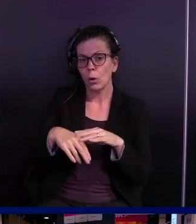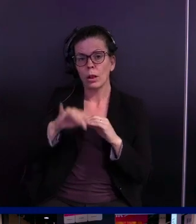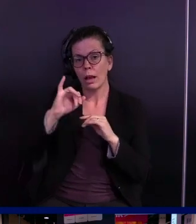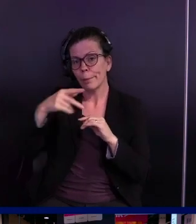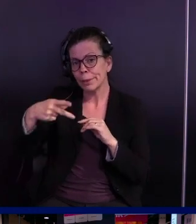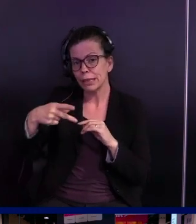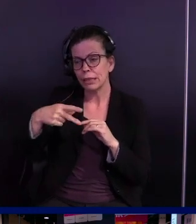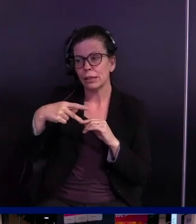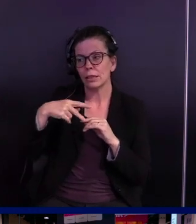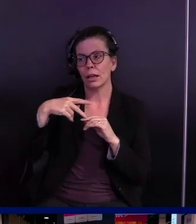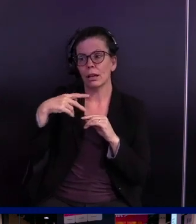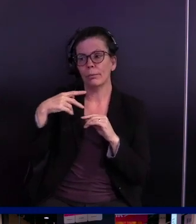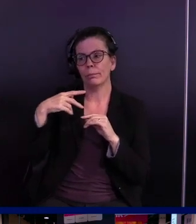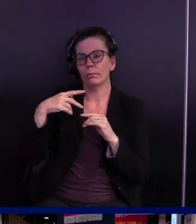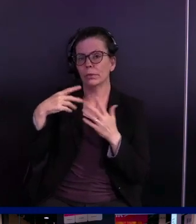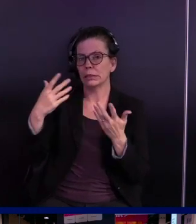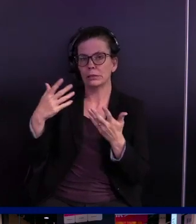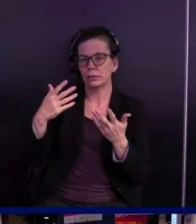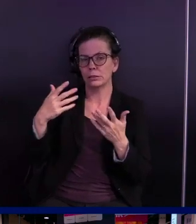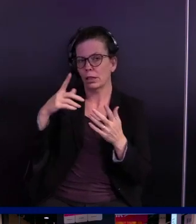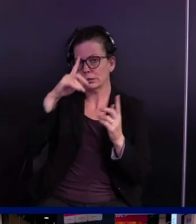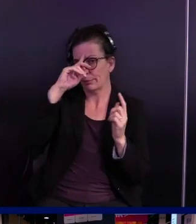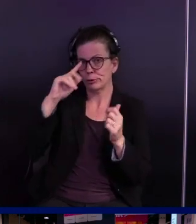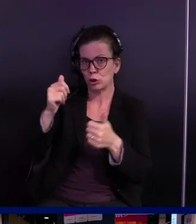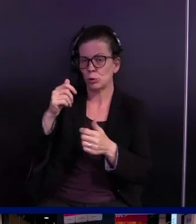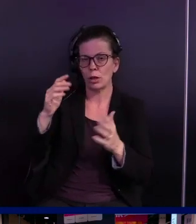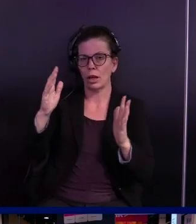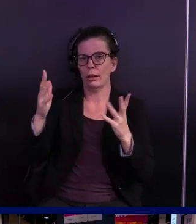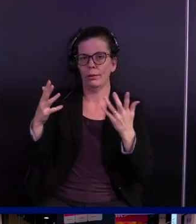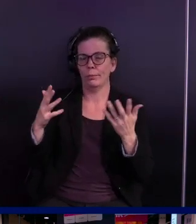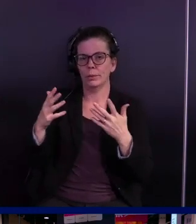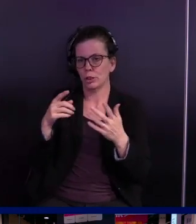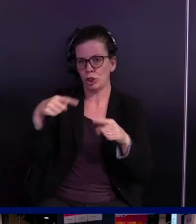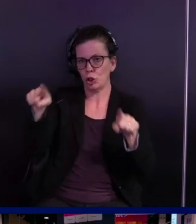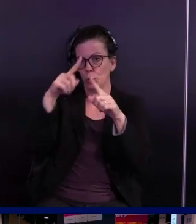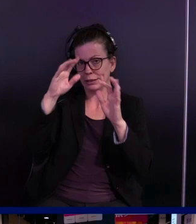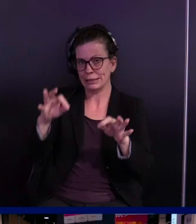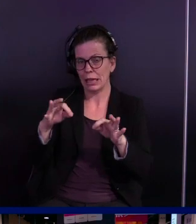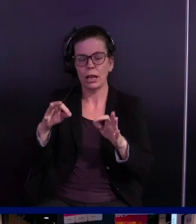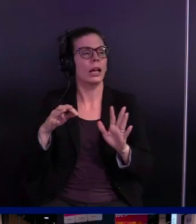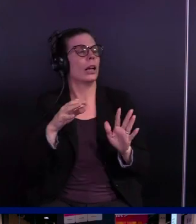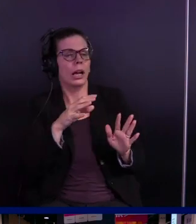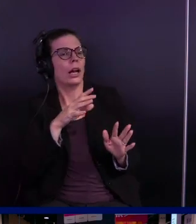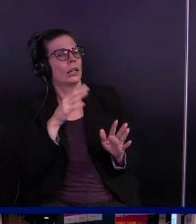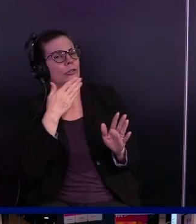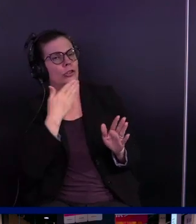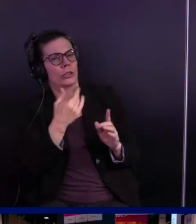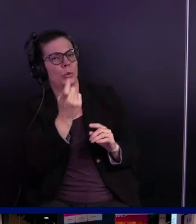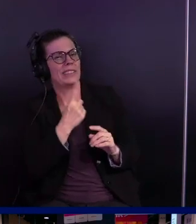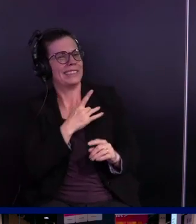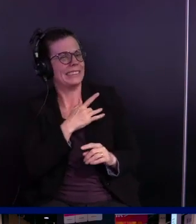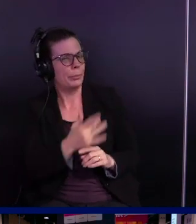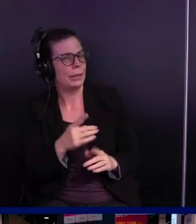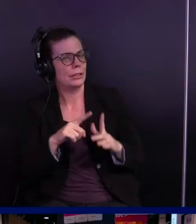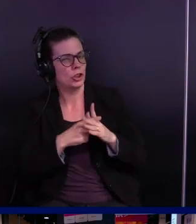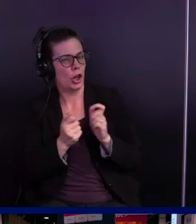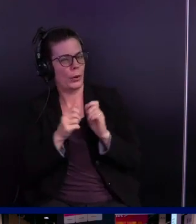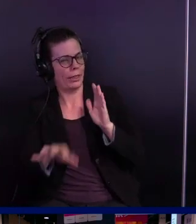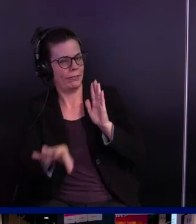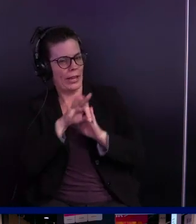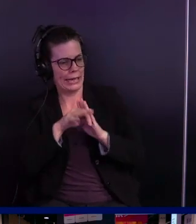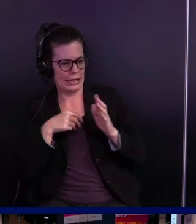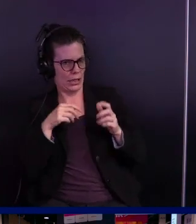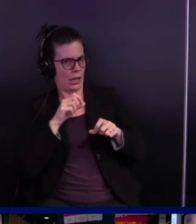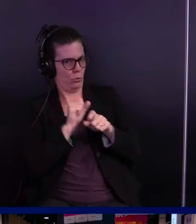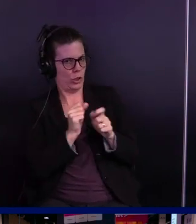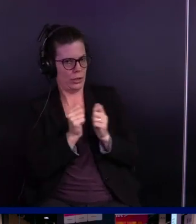IP? Or is it up to you guys? That's a great question. Typically, I would start with the findings. What am I working